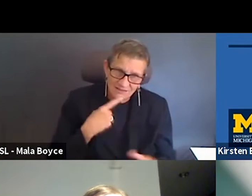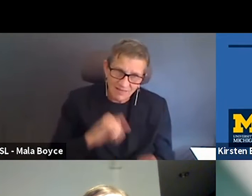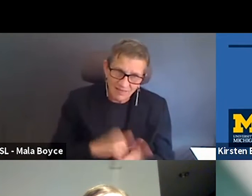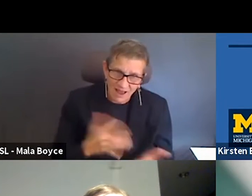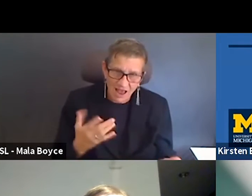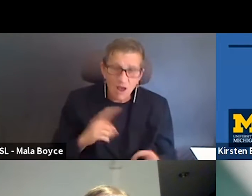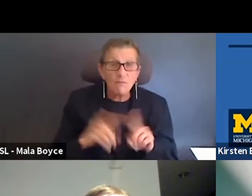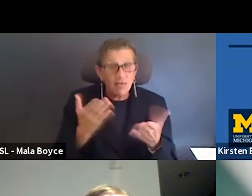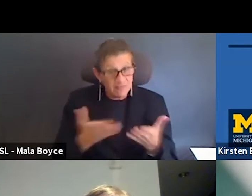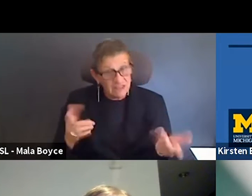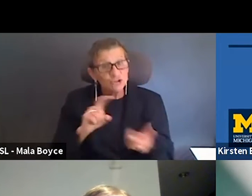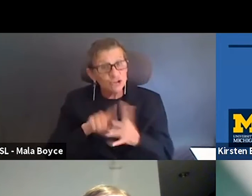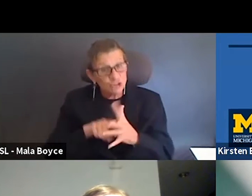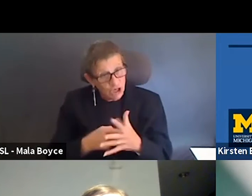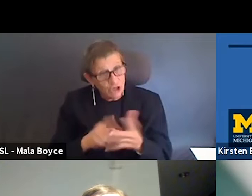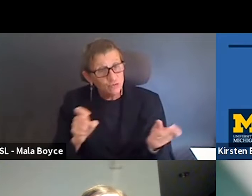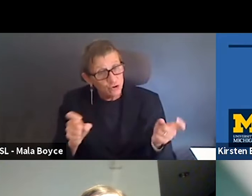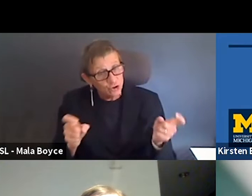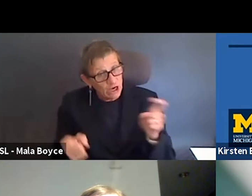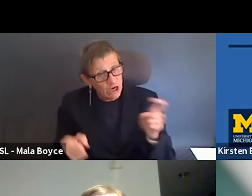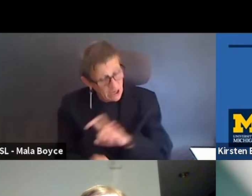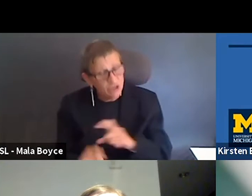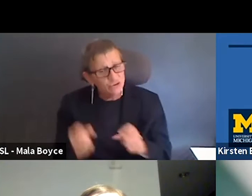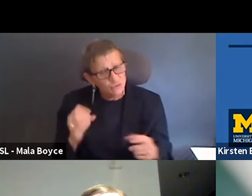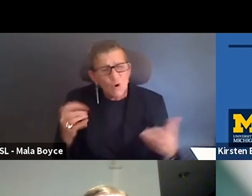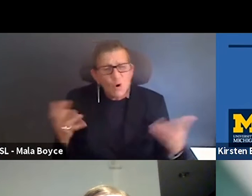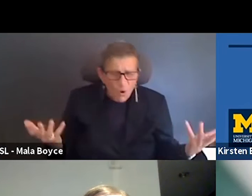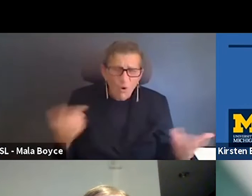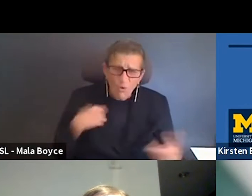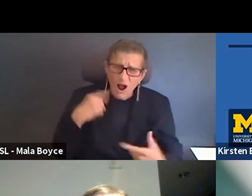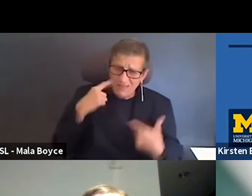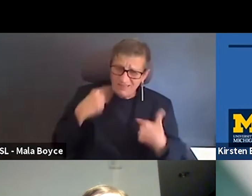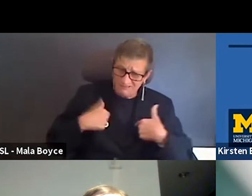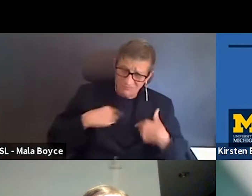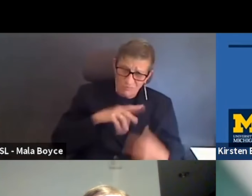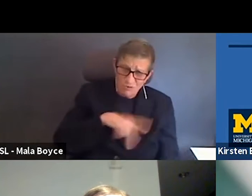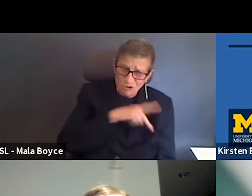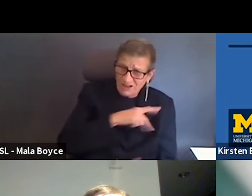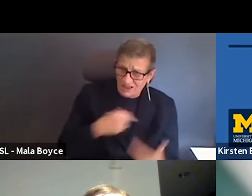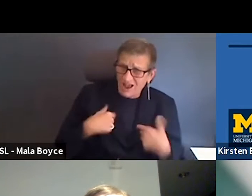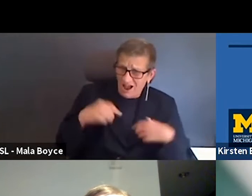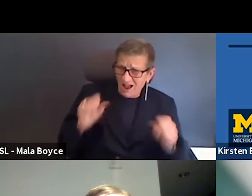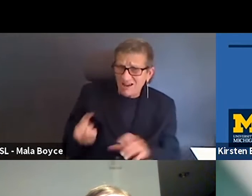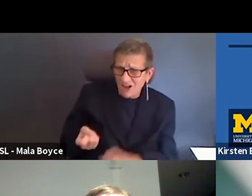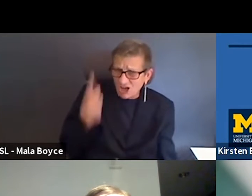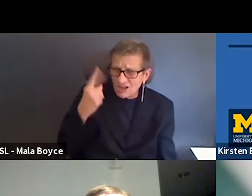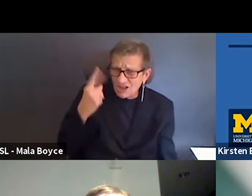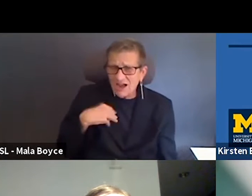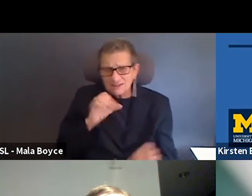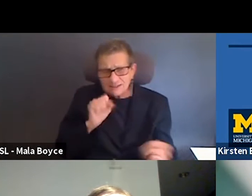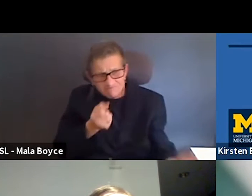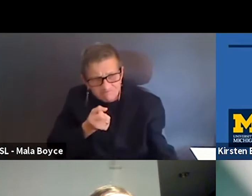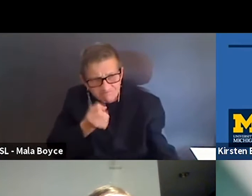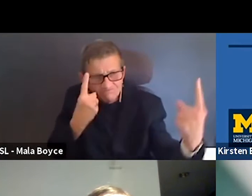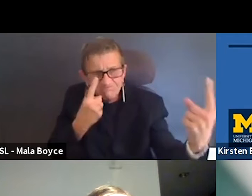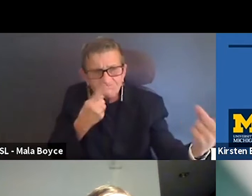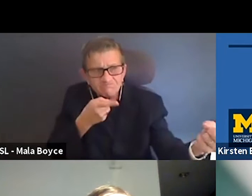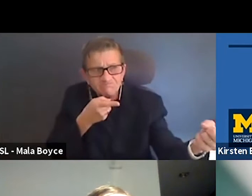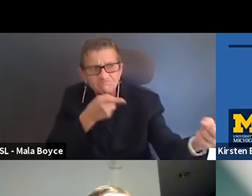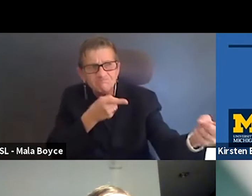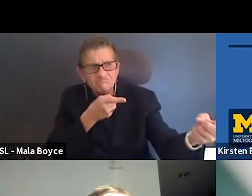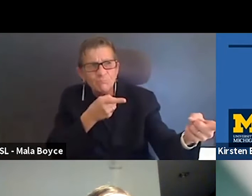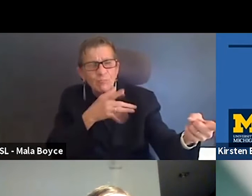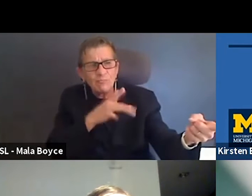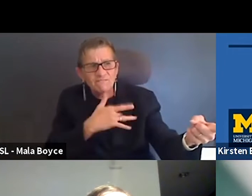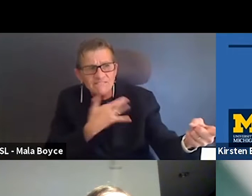to change. So personally, I think I can understand and empathize with the